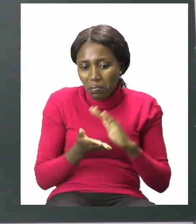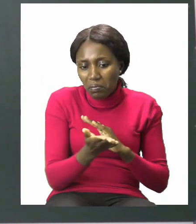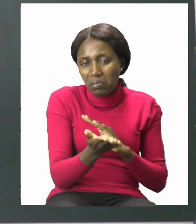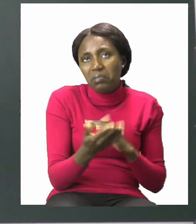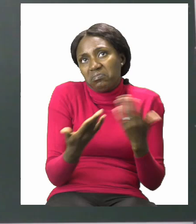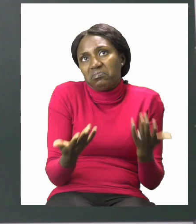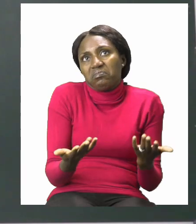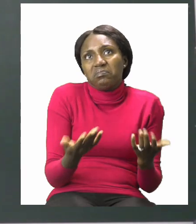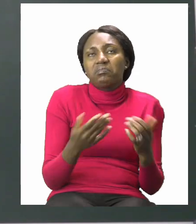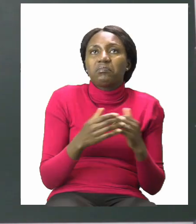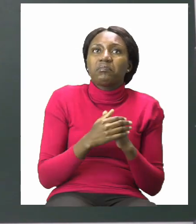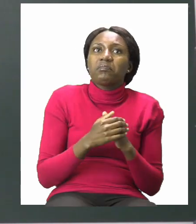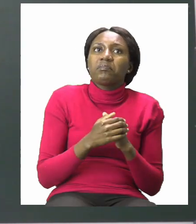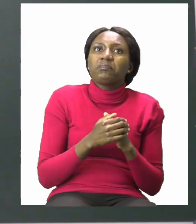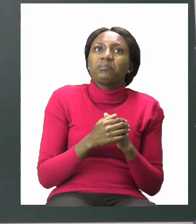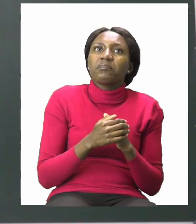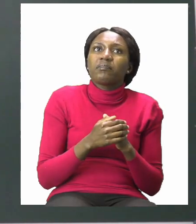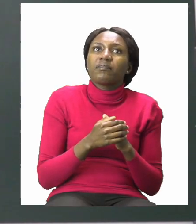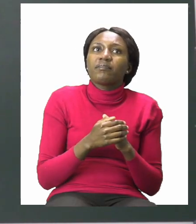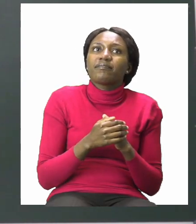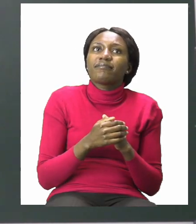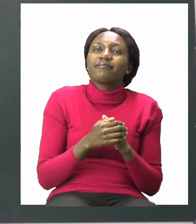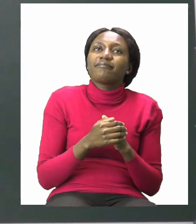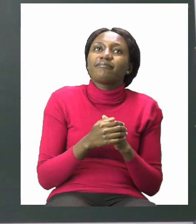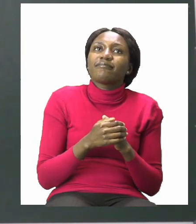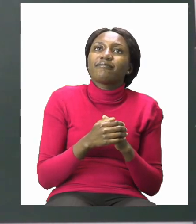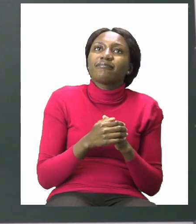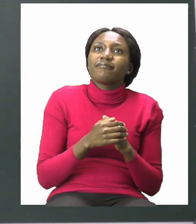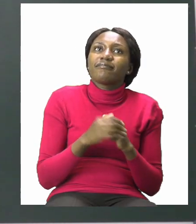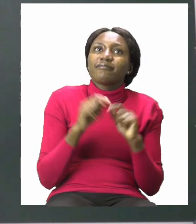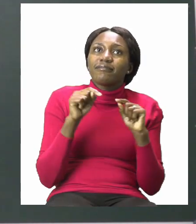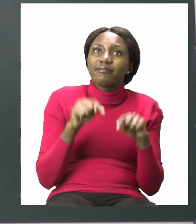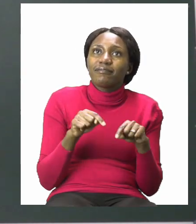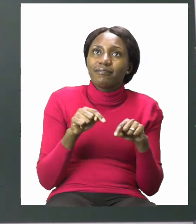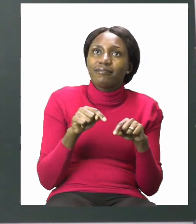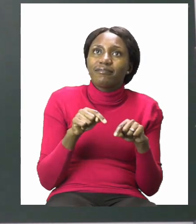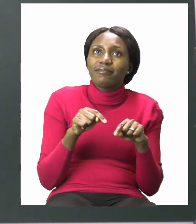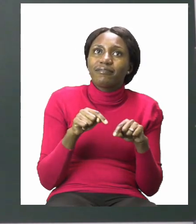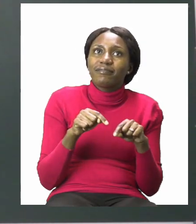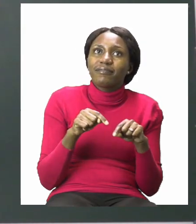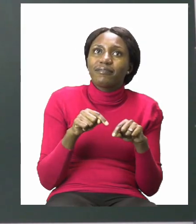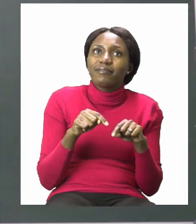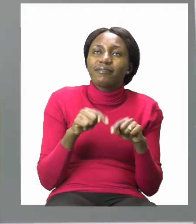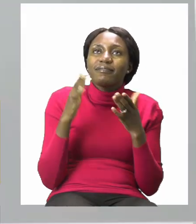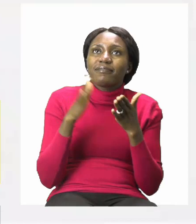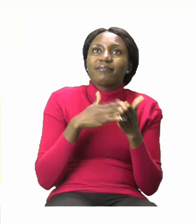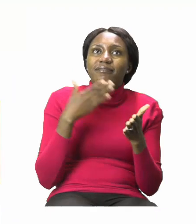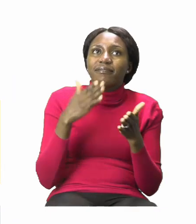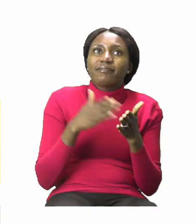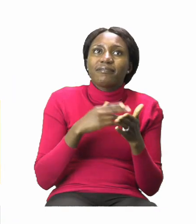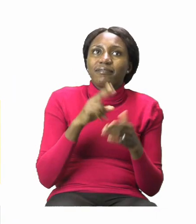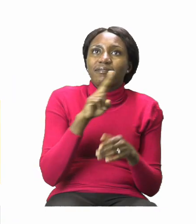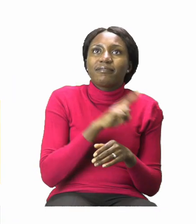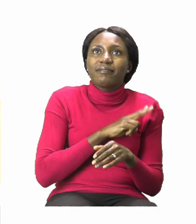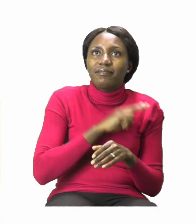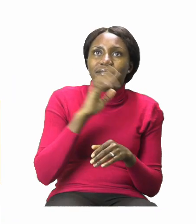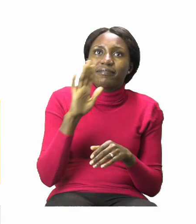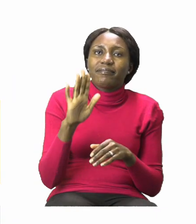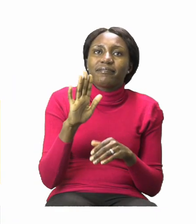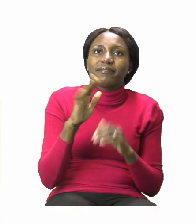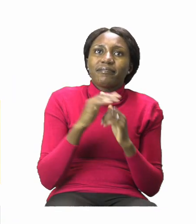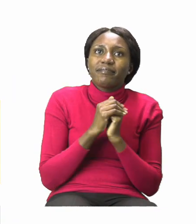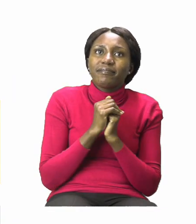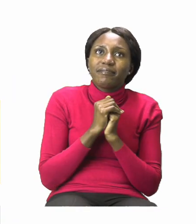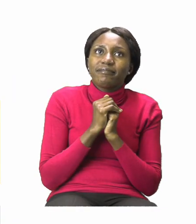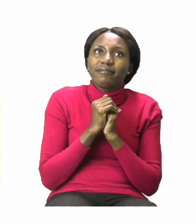done with that exercise, I want you now to come with me to the next page, page 25. On